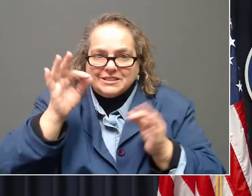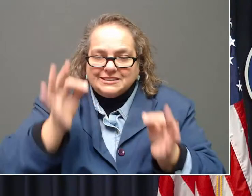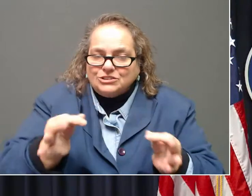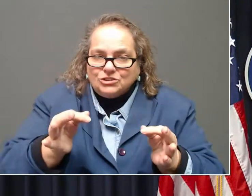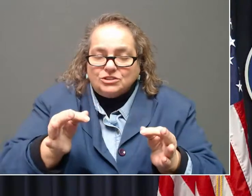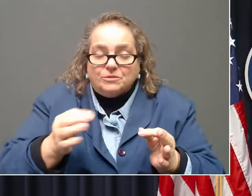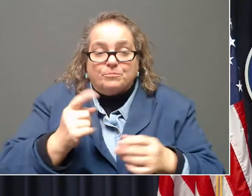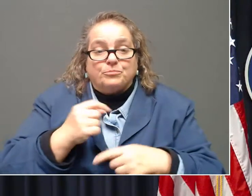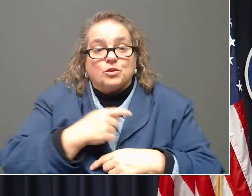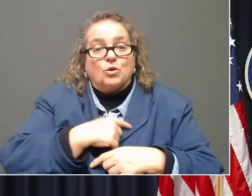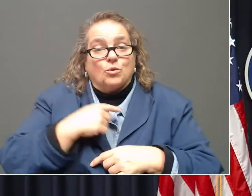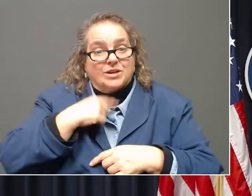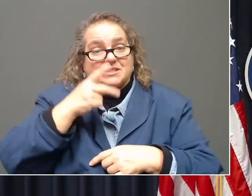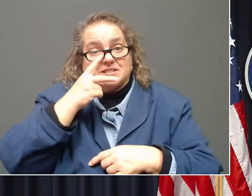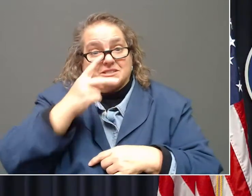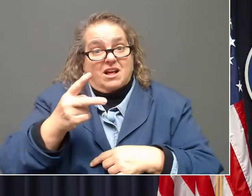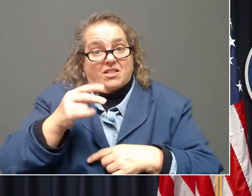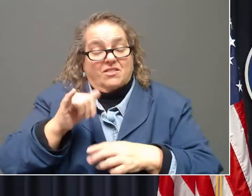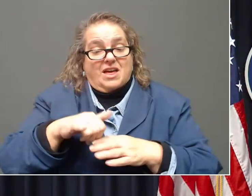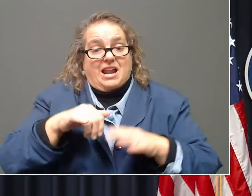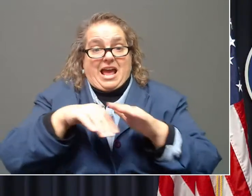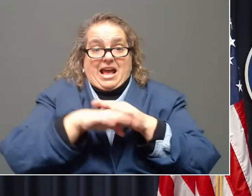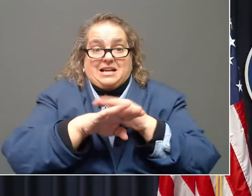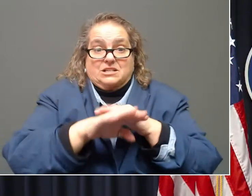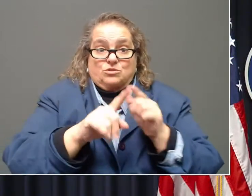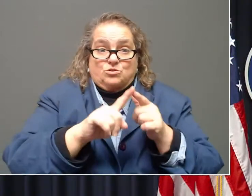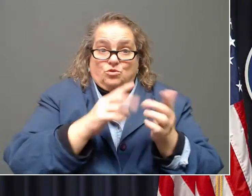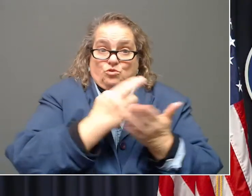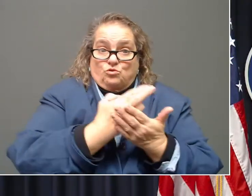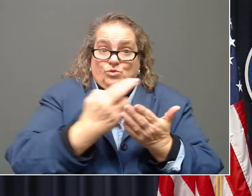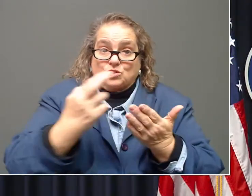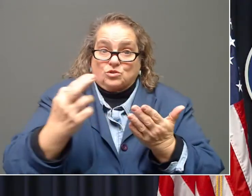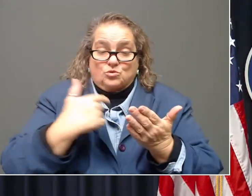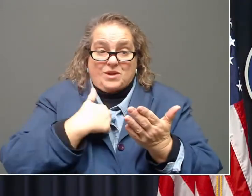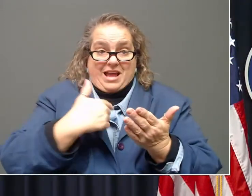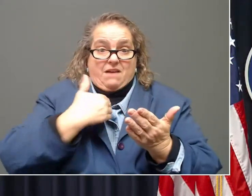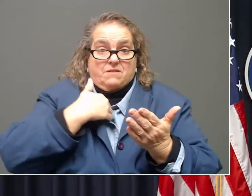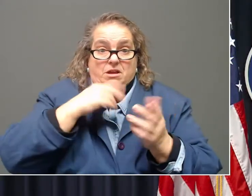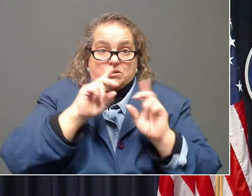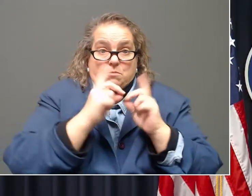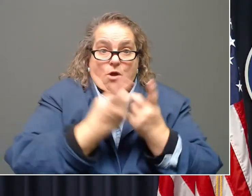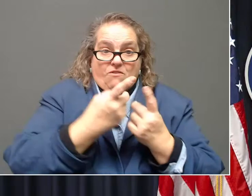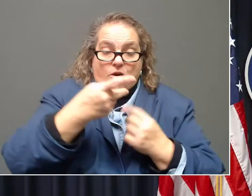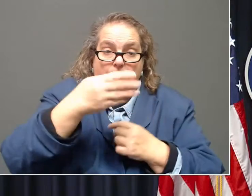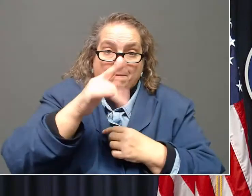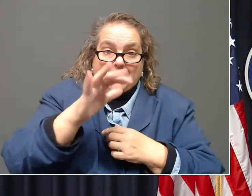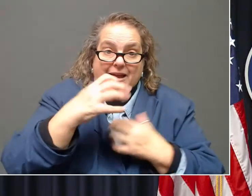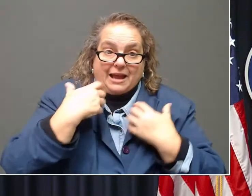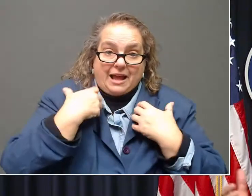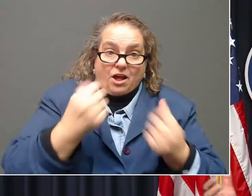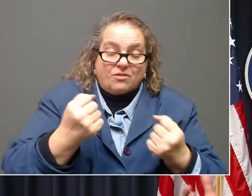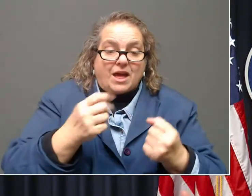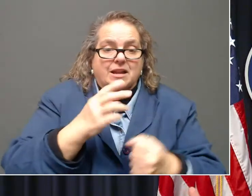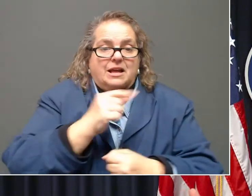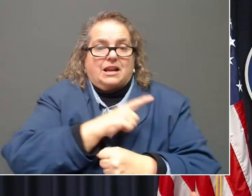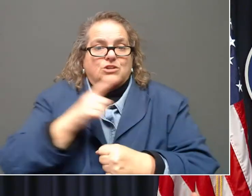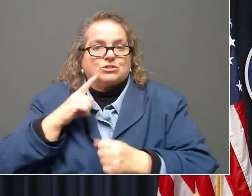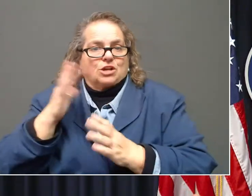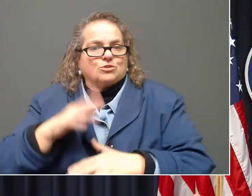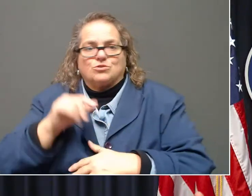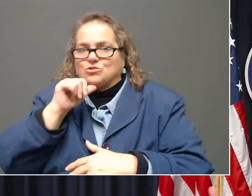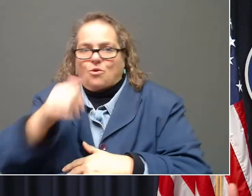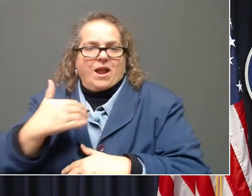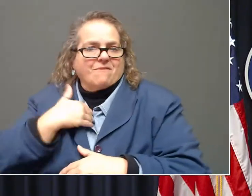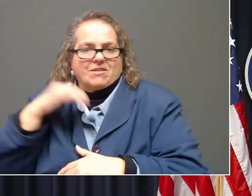you never fight a war by committee, and we can't fight this one either. You know,